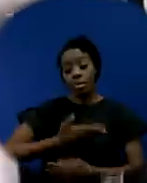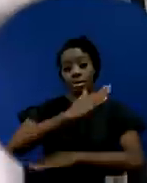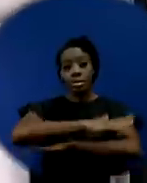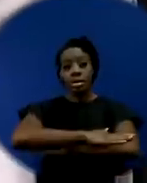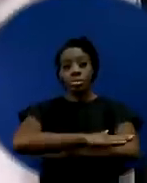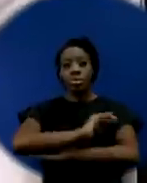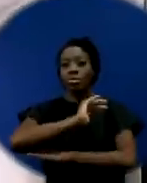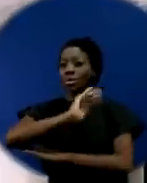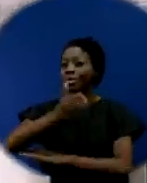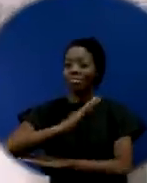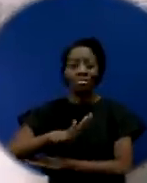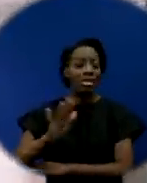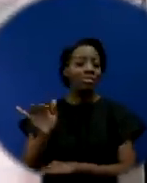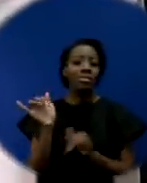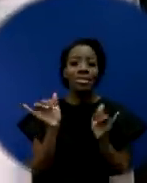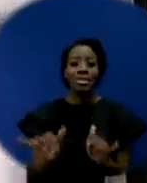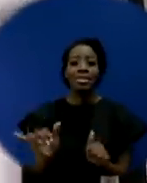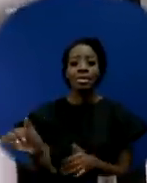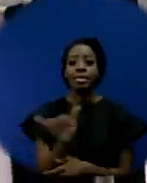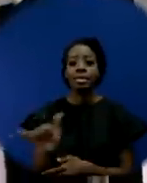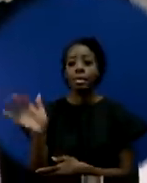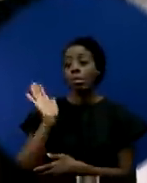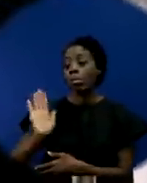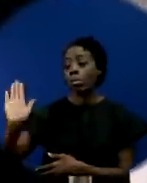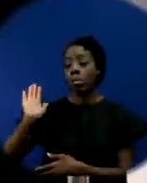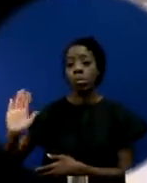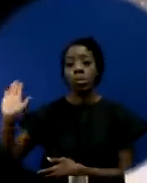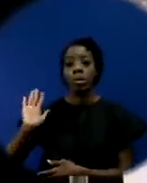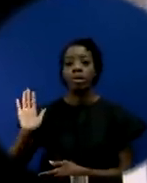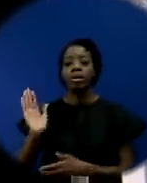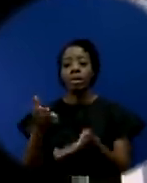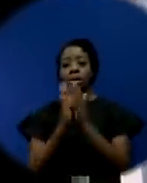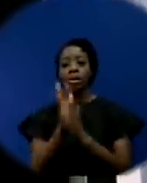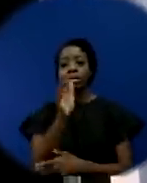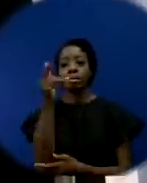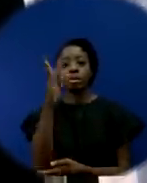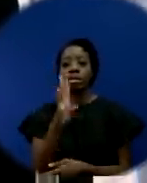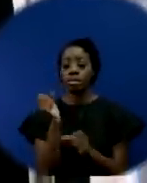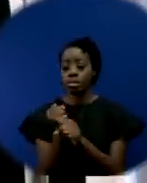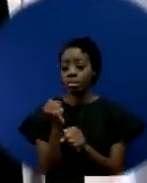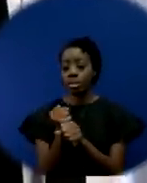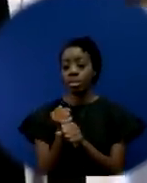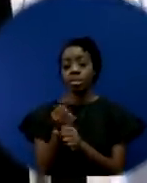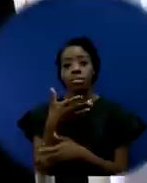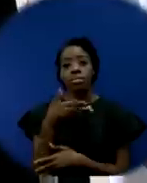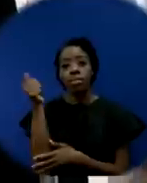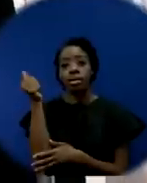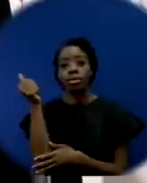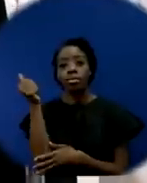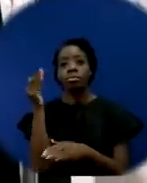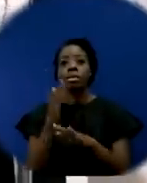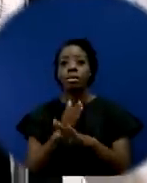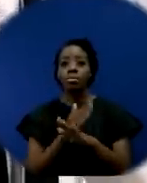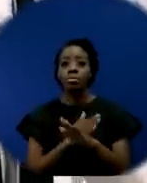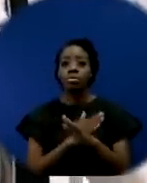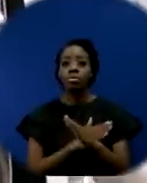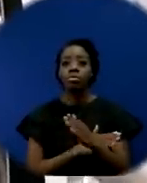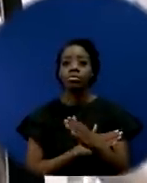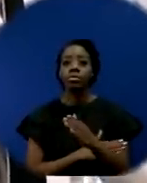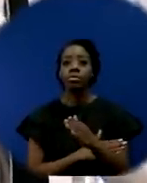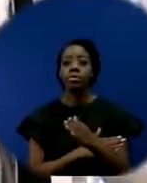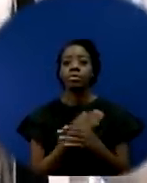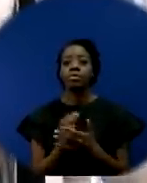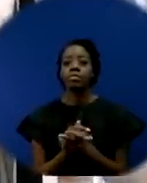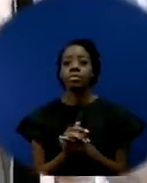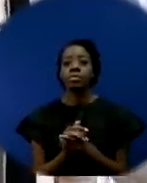never stay the same way we've always been. So let's ask God to make us better in the days to come than we have been in the